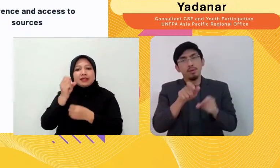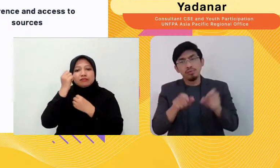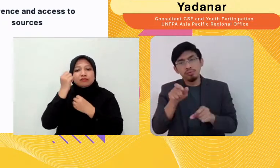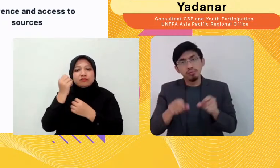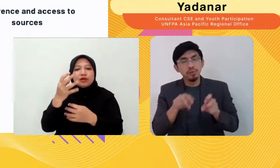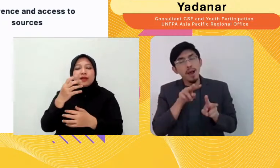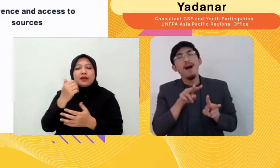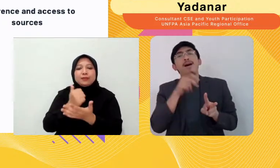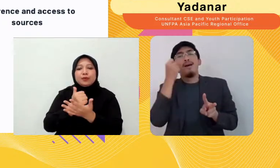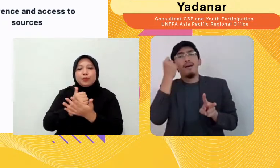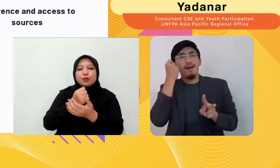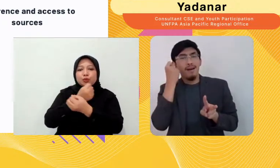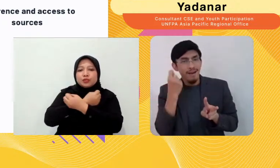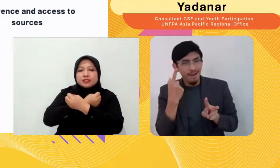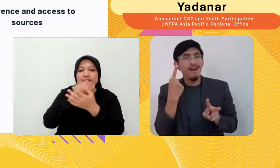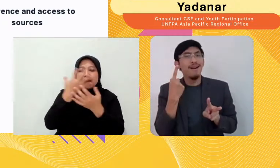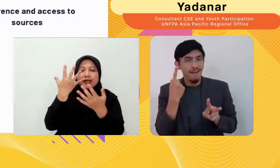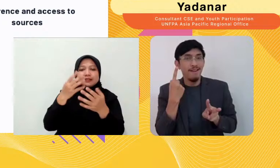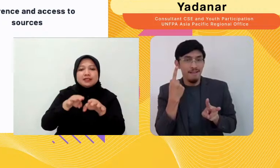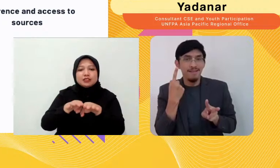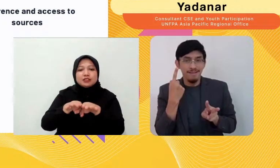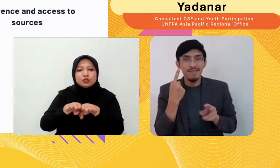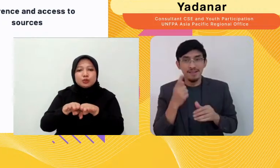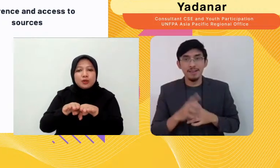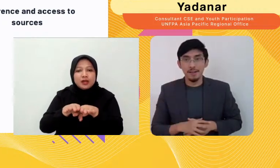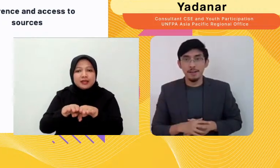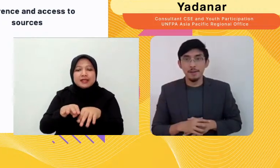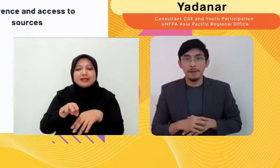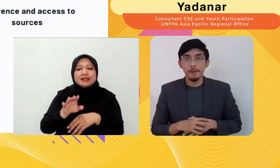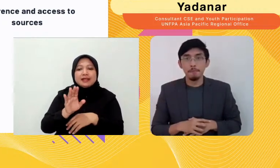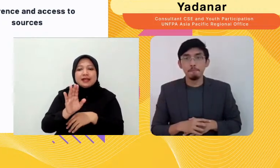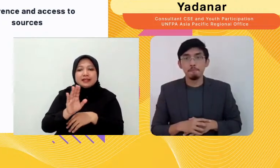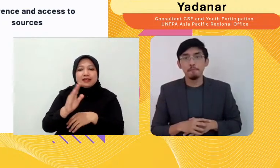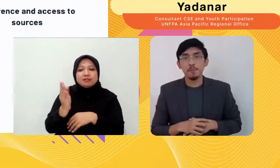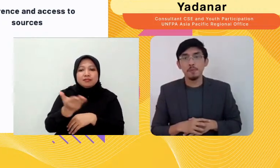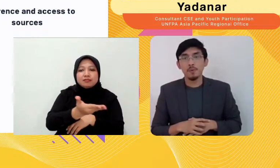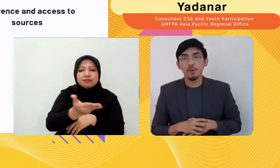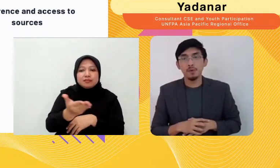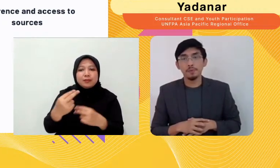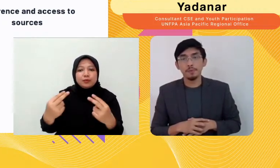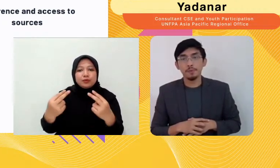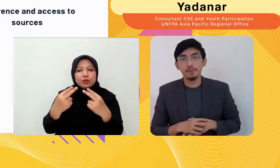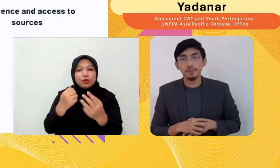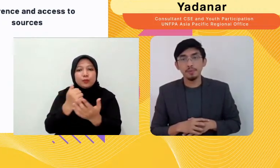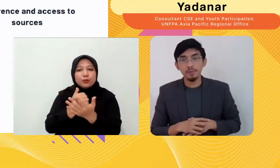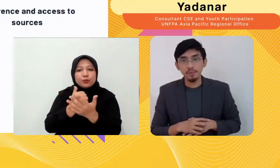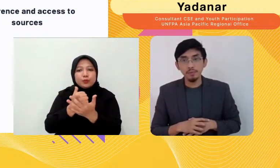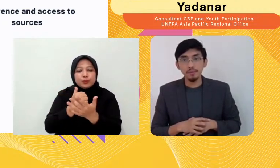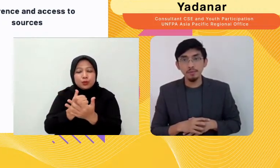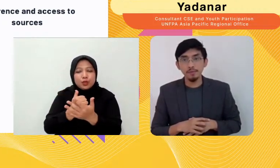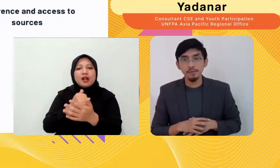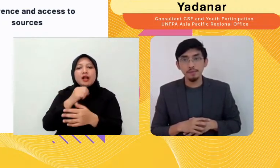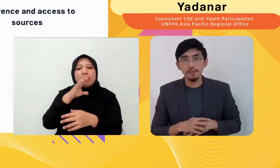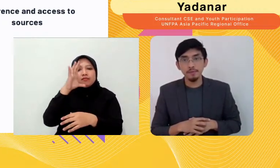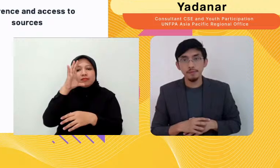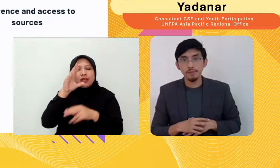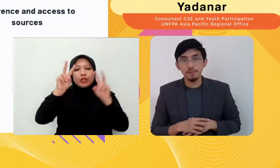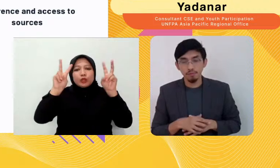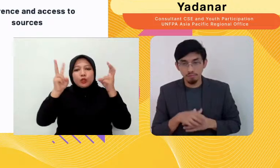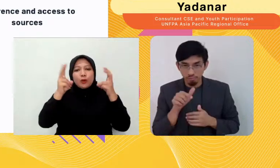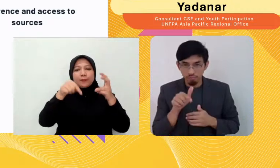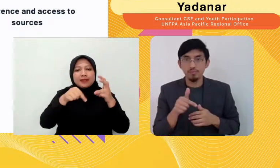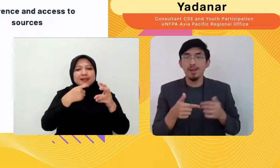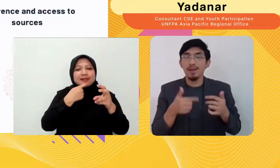also provide the publicly available resources to the audience so that they can explore further about the topic through these